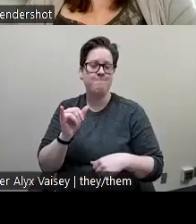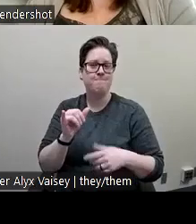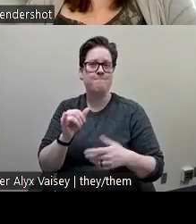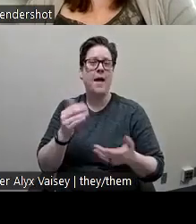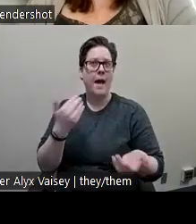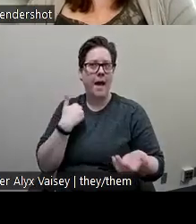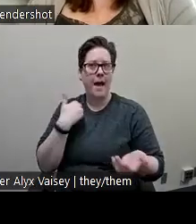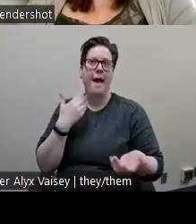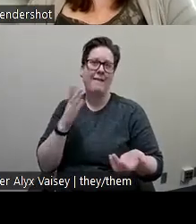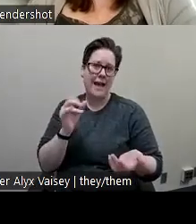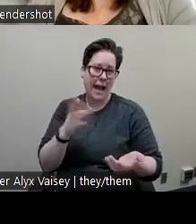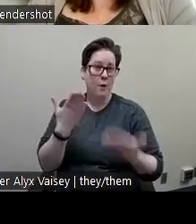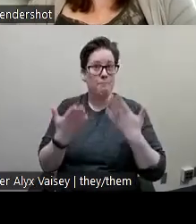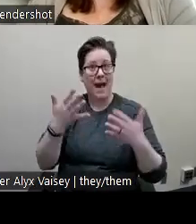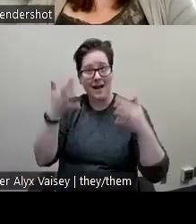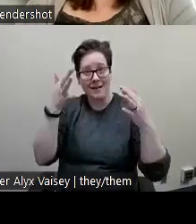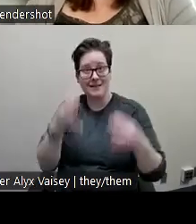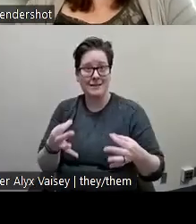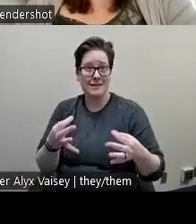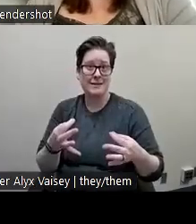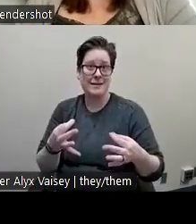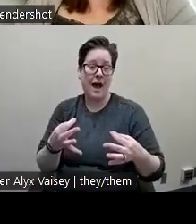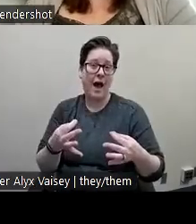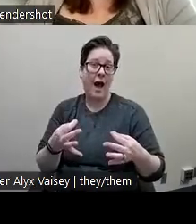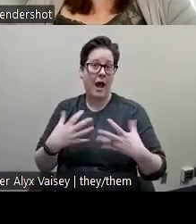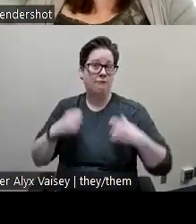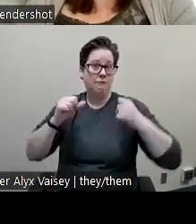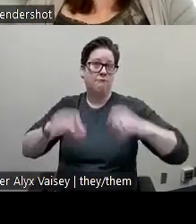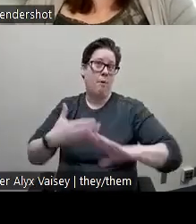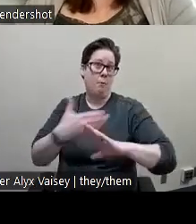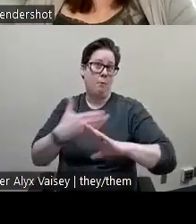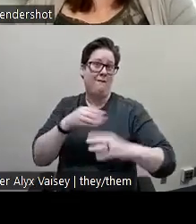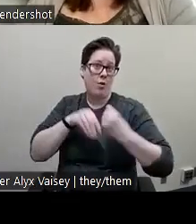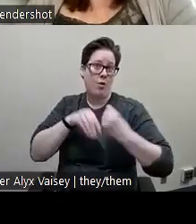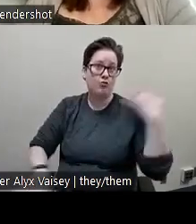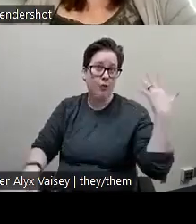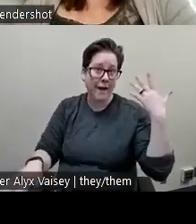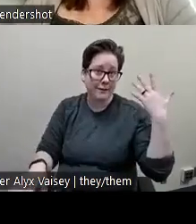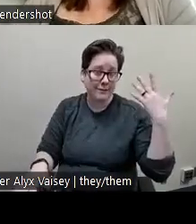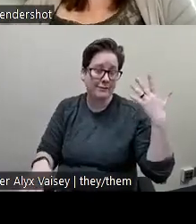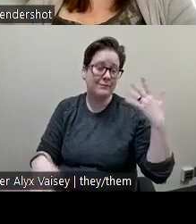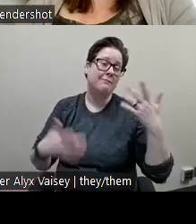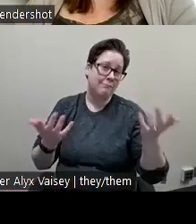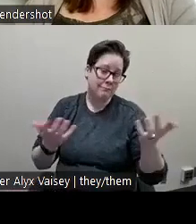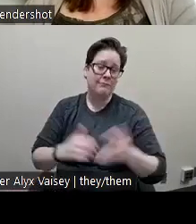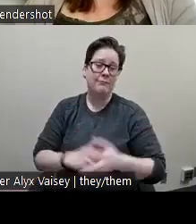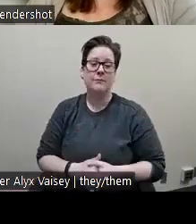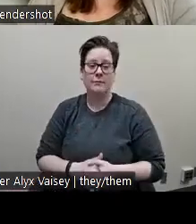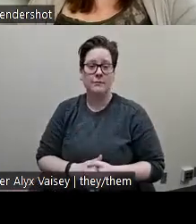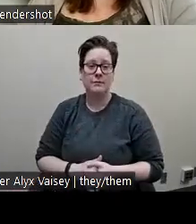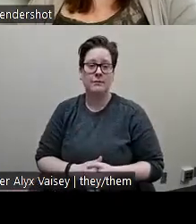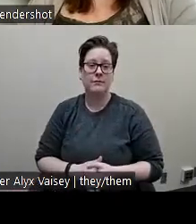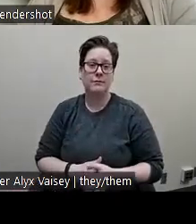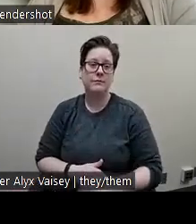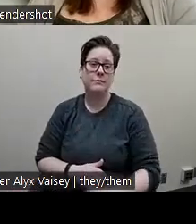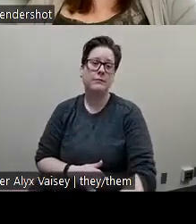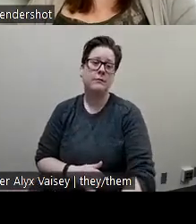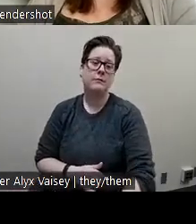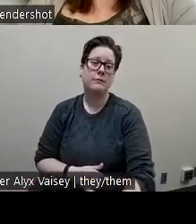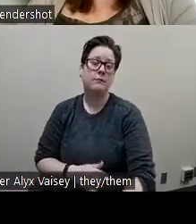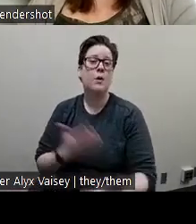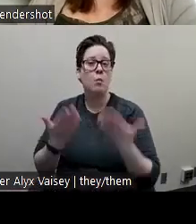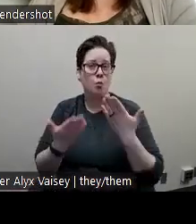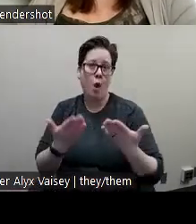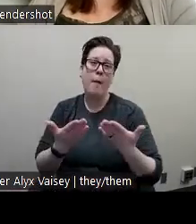of this. She might have opted to have a prophylactic mastectomy as treatment for her breast cancer. She would probably have